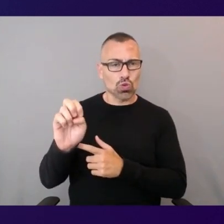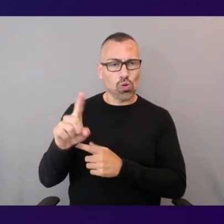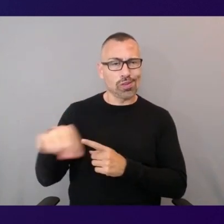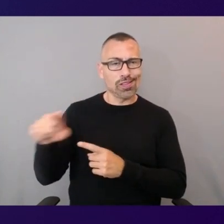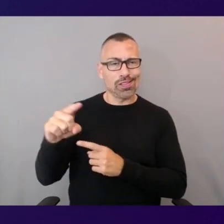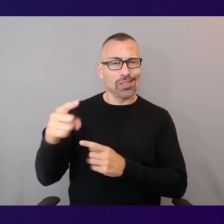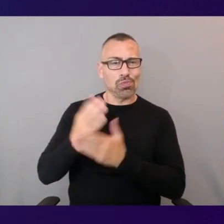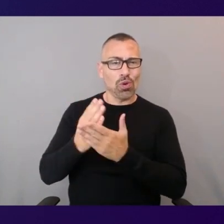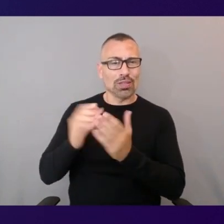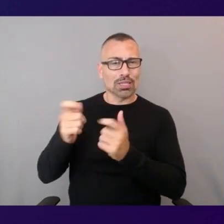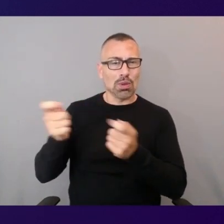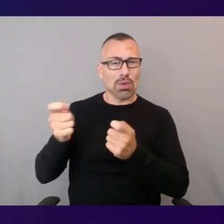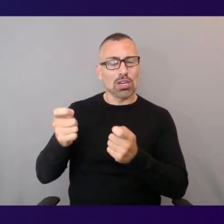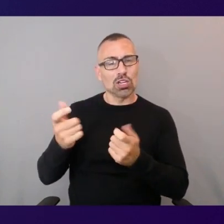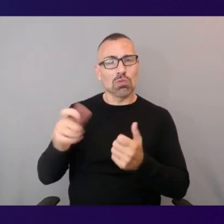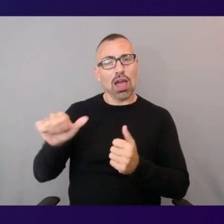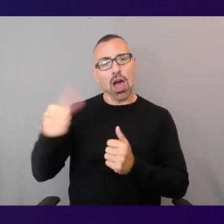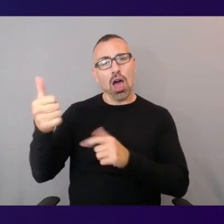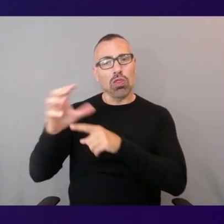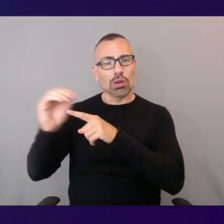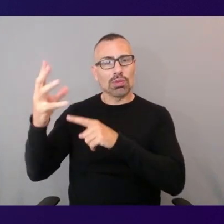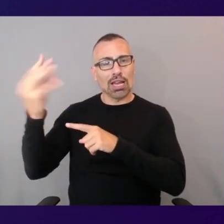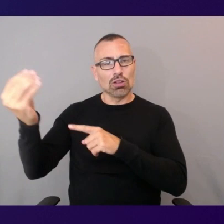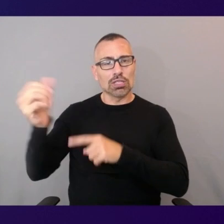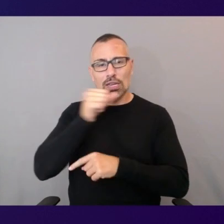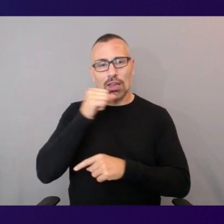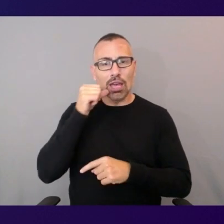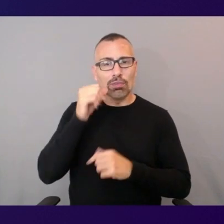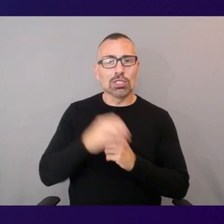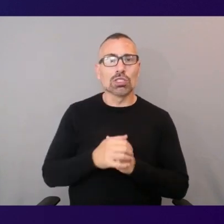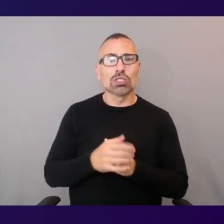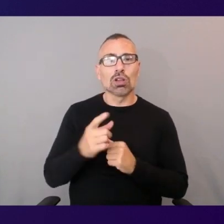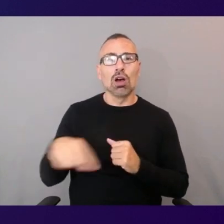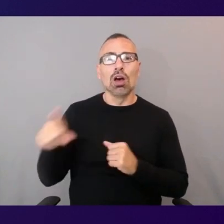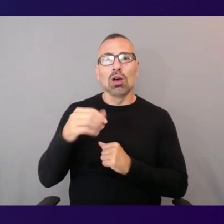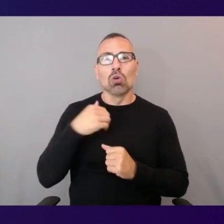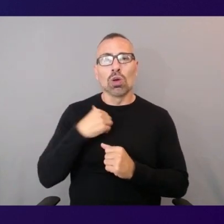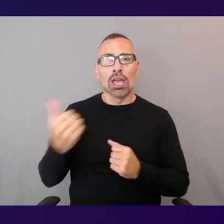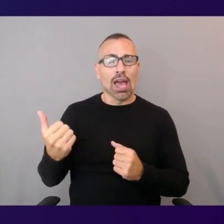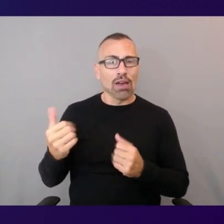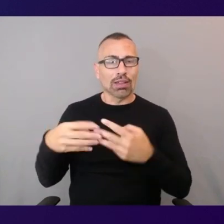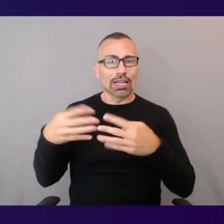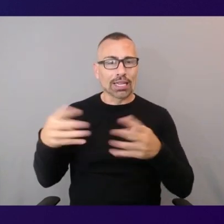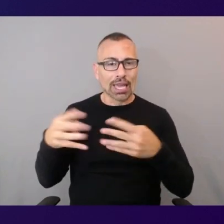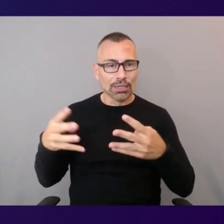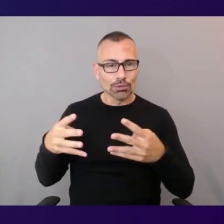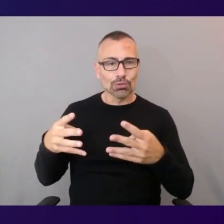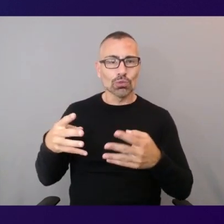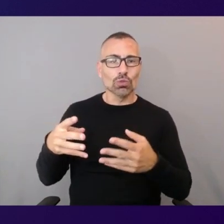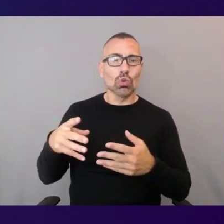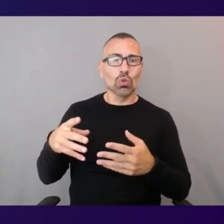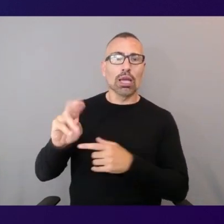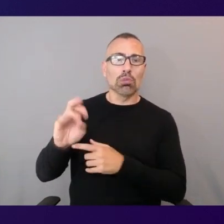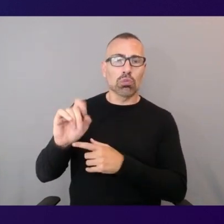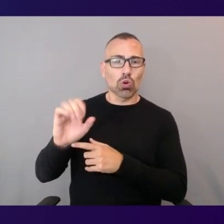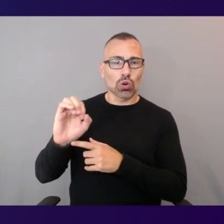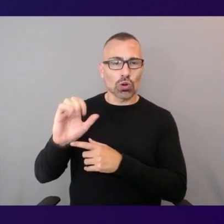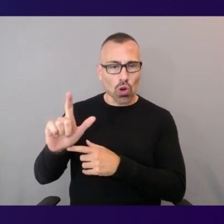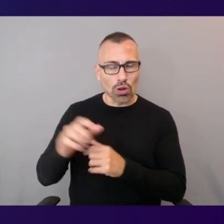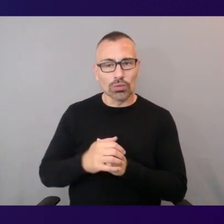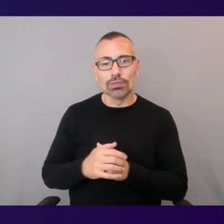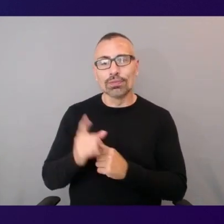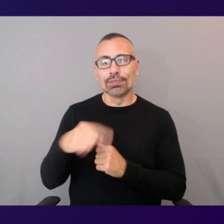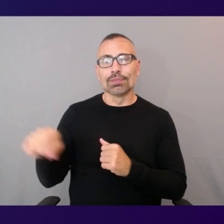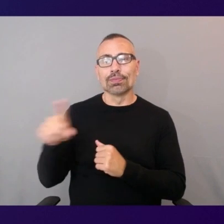So from a streaming protocol perspective, authentication gateway protocol perspective, the actual protocol